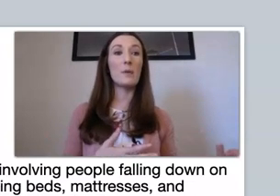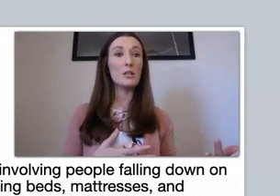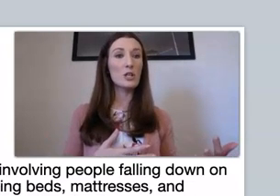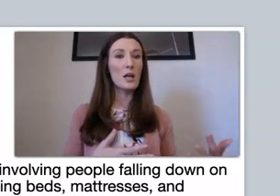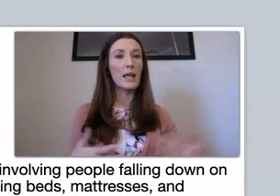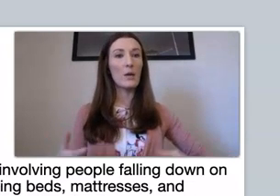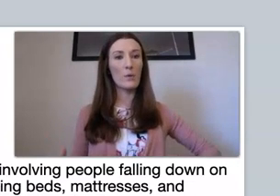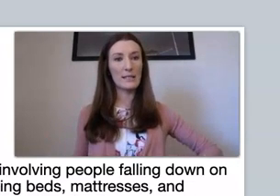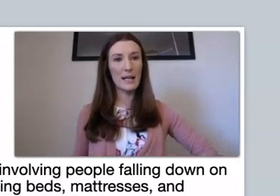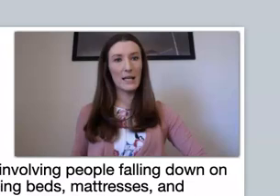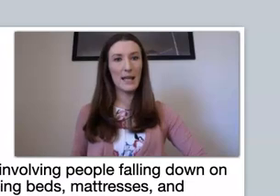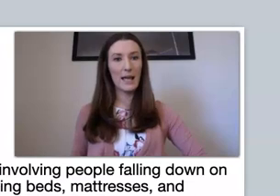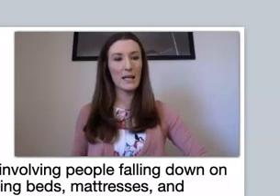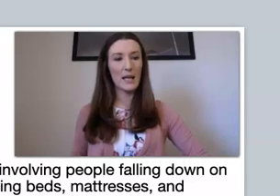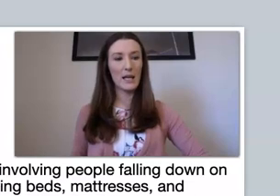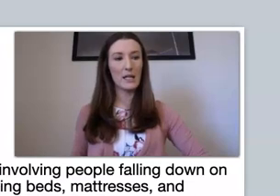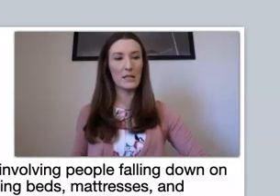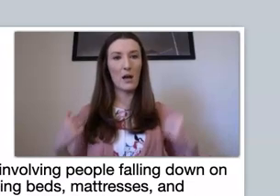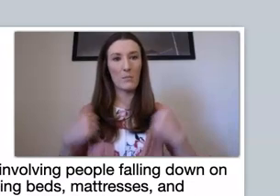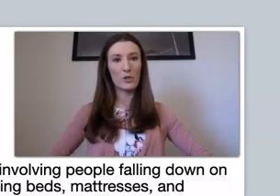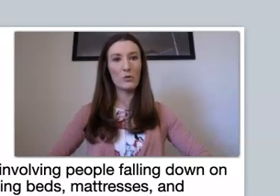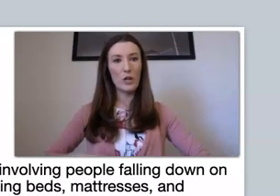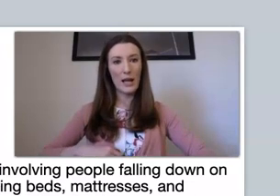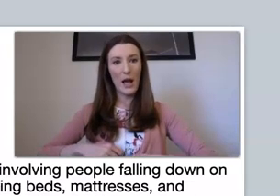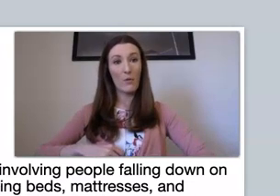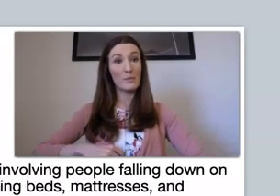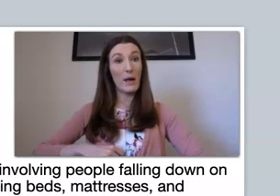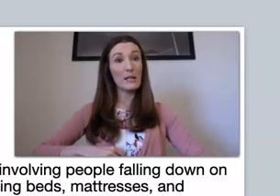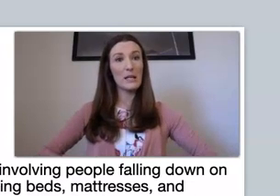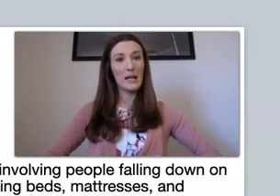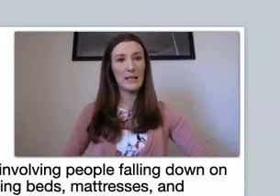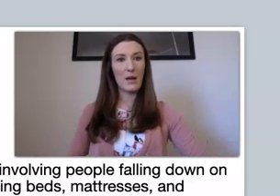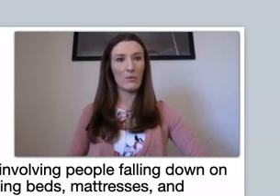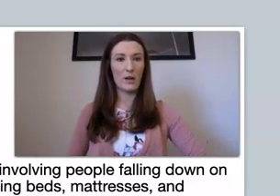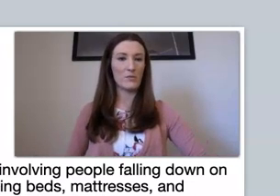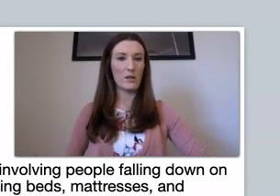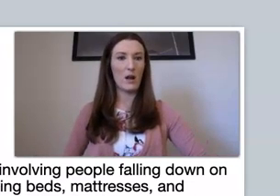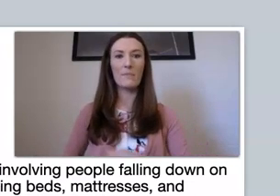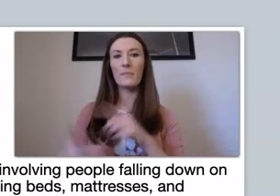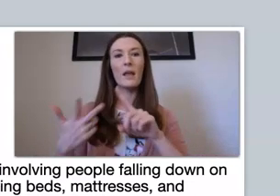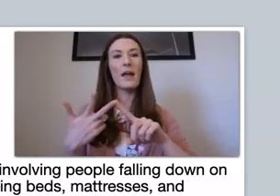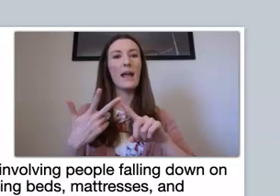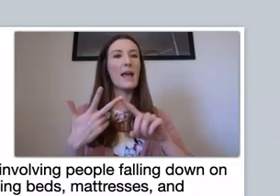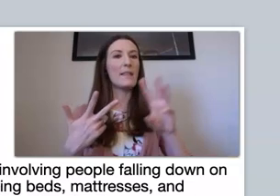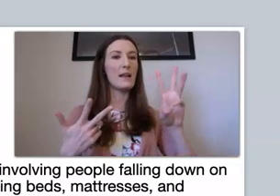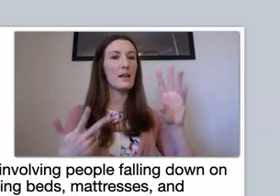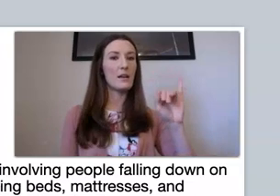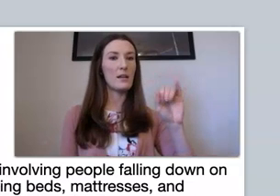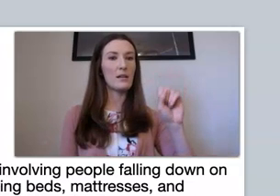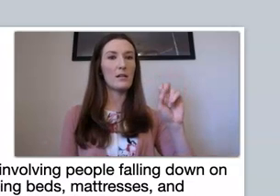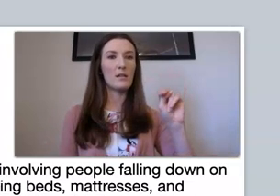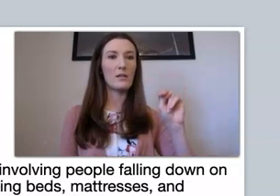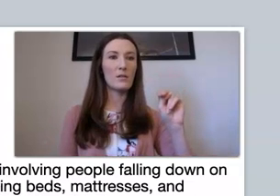a speech, he would stick his hand in his suit jacket, how it was buttoned, his hand would rest right there. Okay, and then